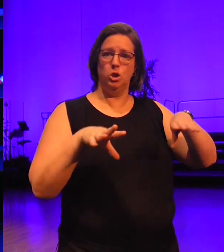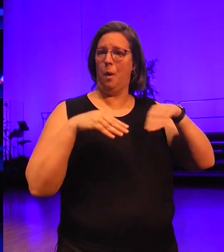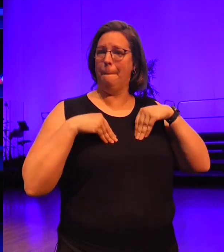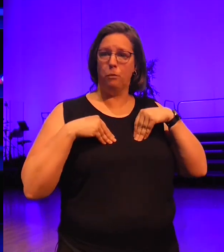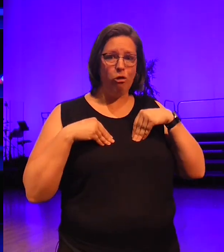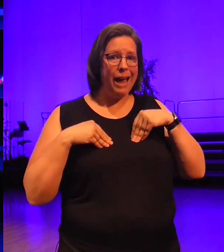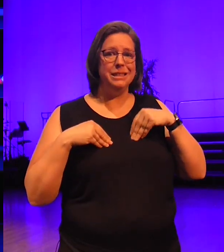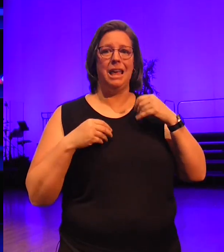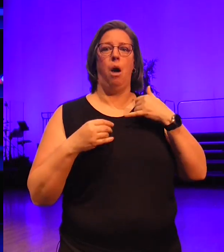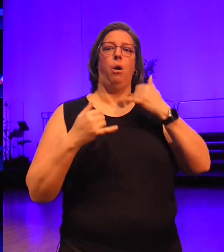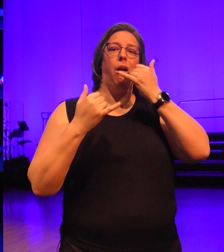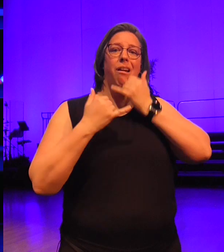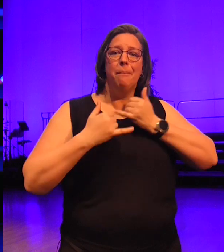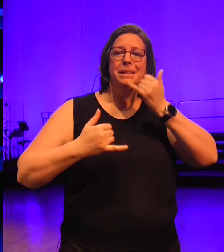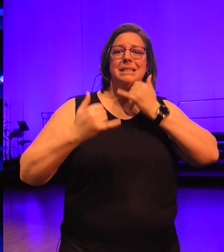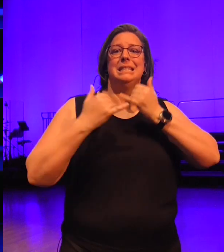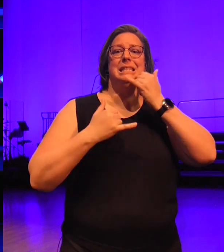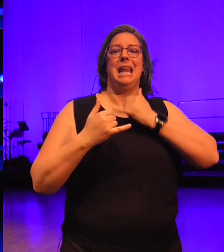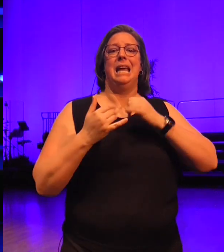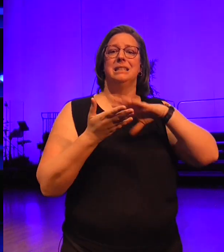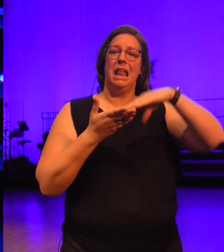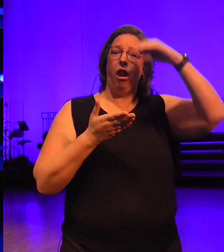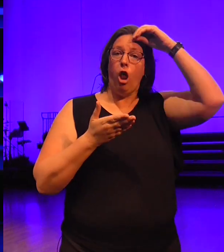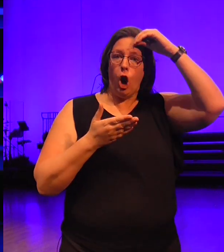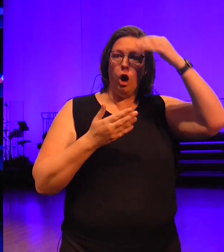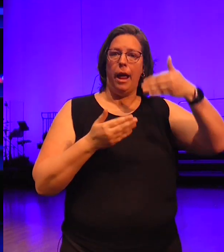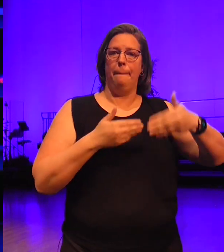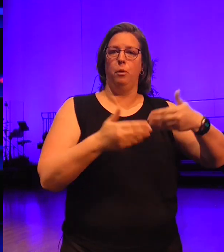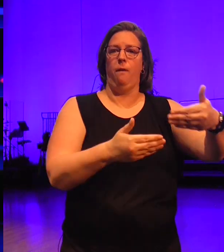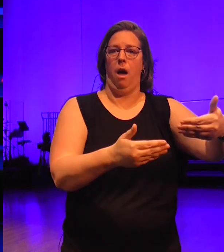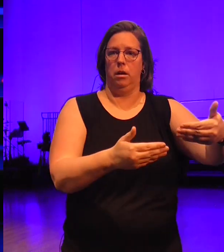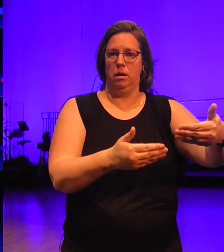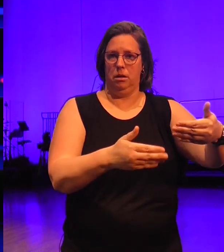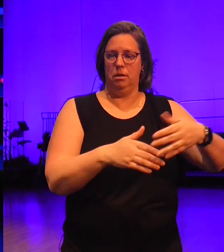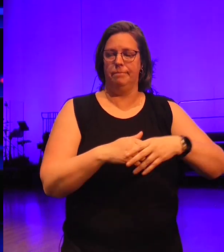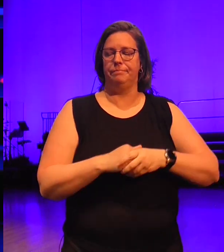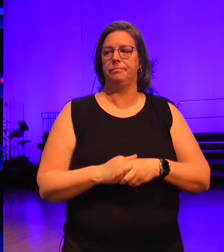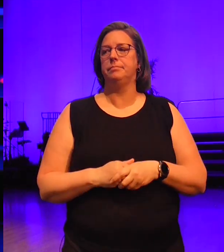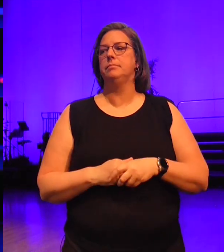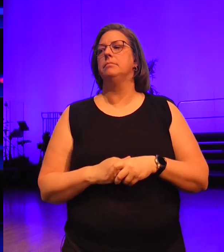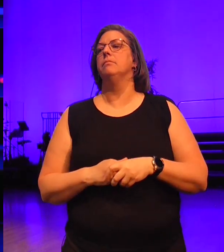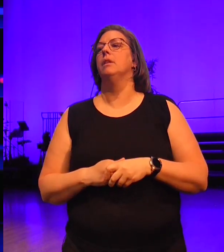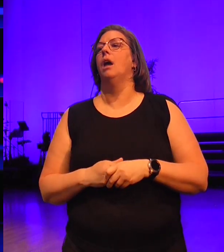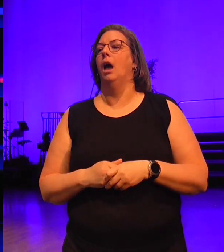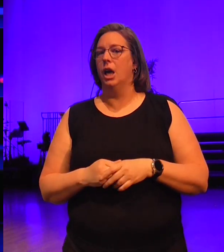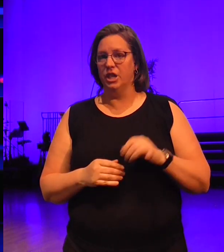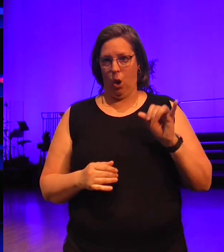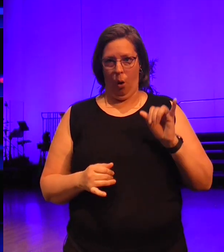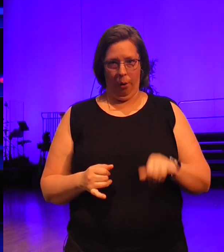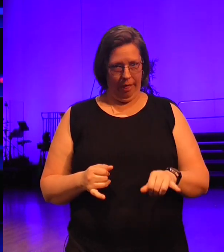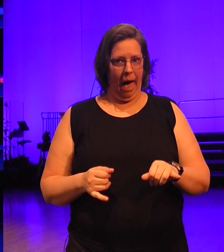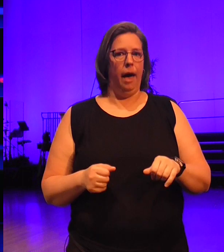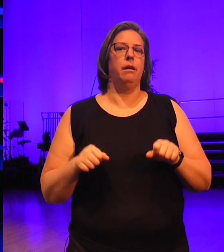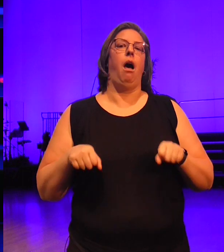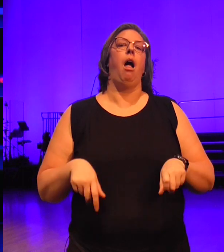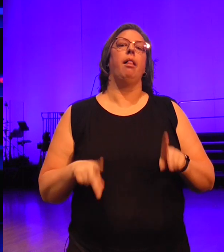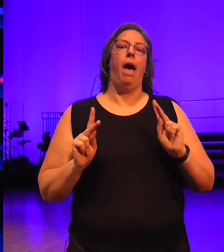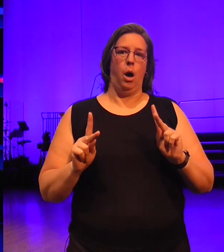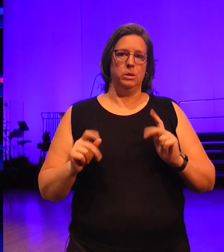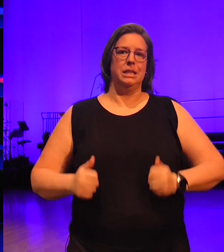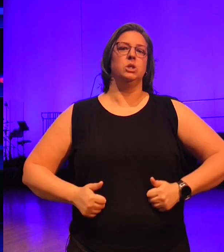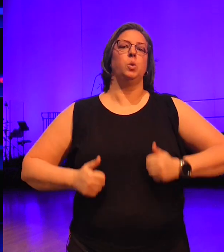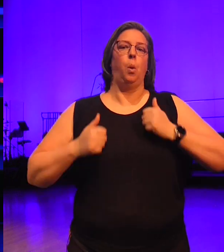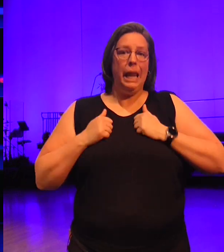get to learn and move on from them. Modesty, humility allows us to live in the present